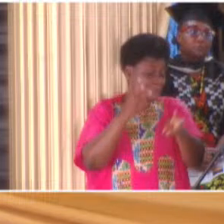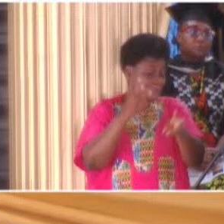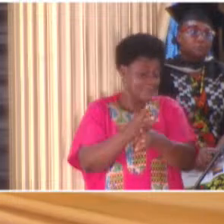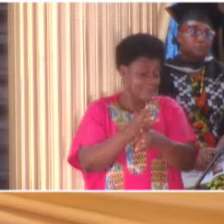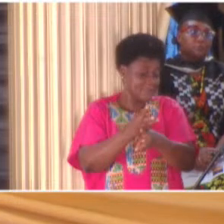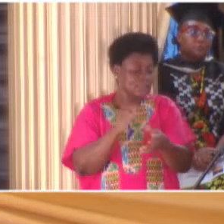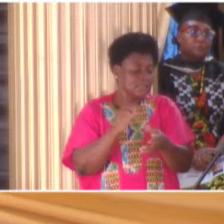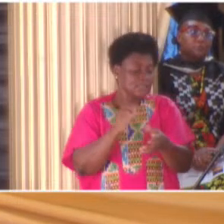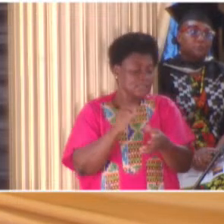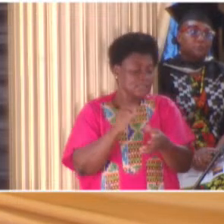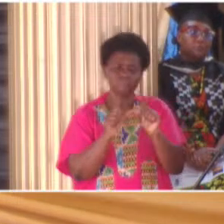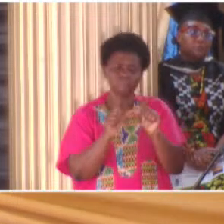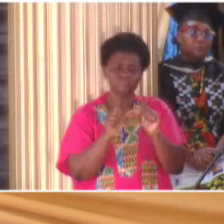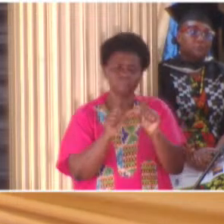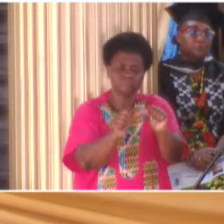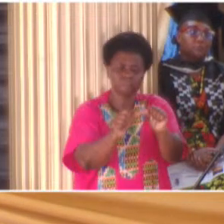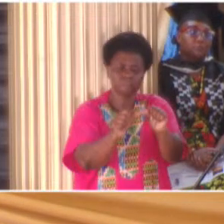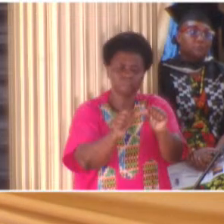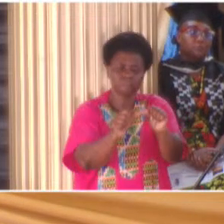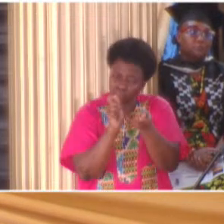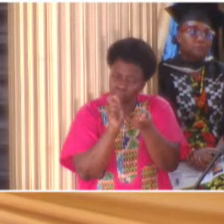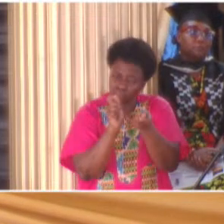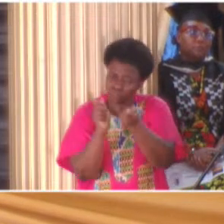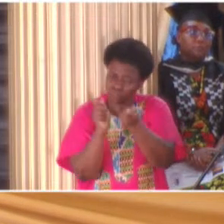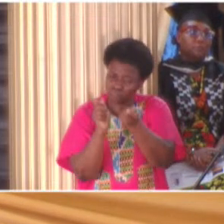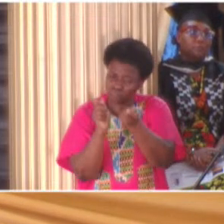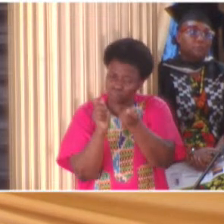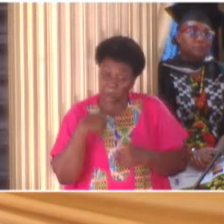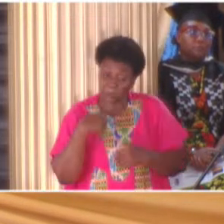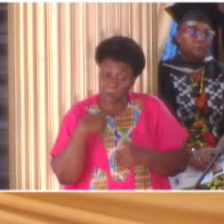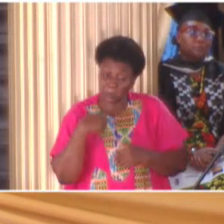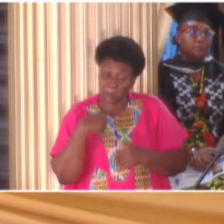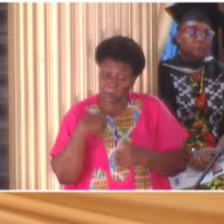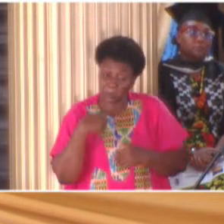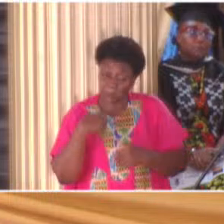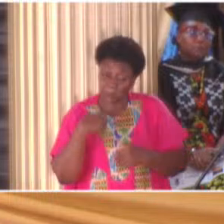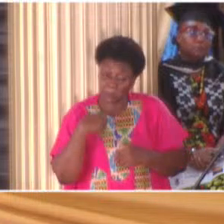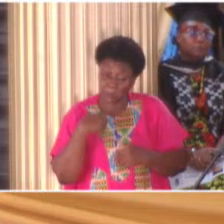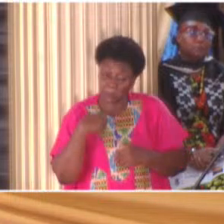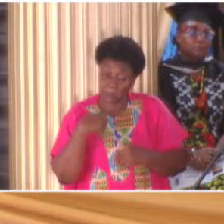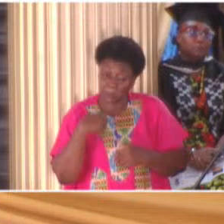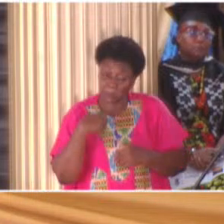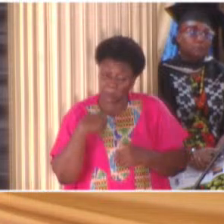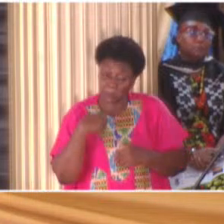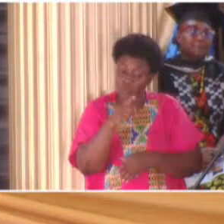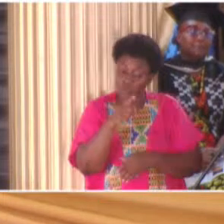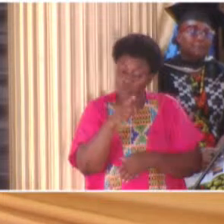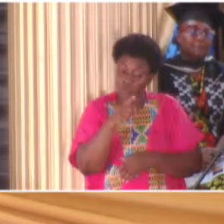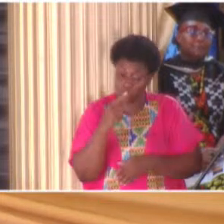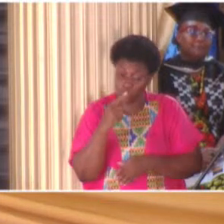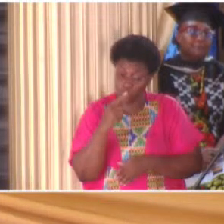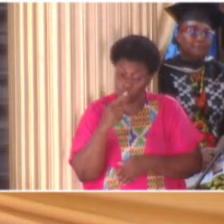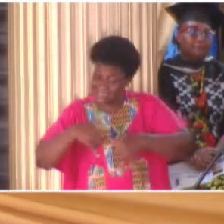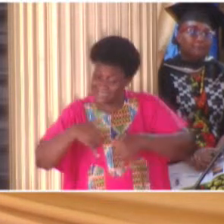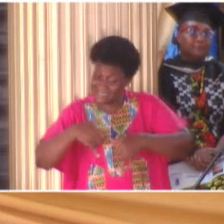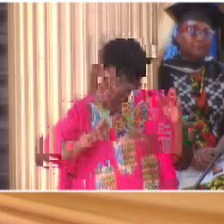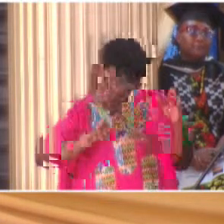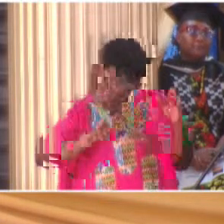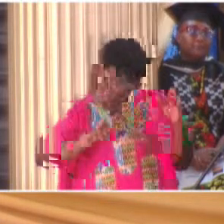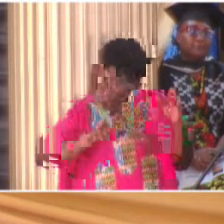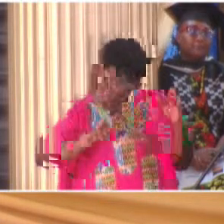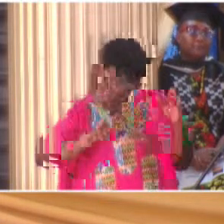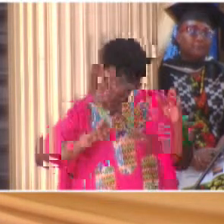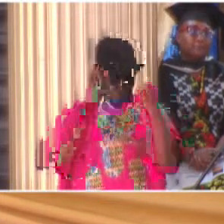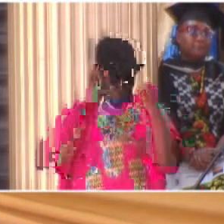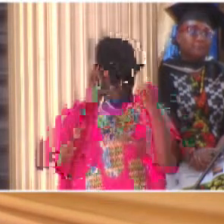is constantly shifting, where uncertainty is the only certainty. And yet, we are ready. May